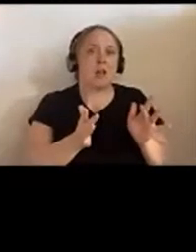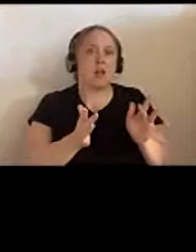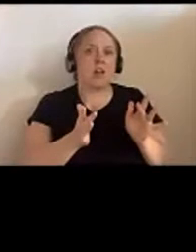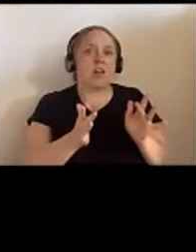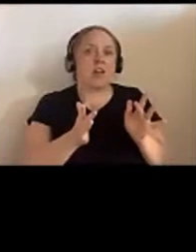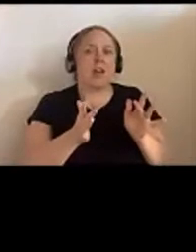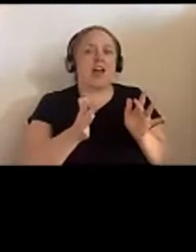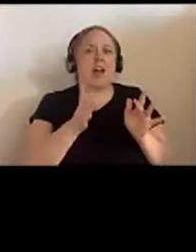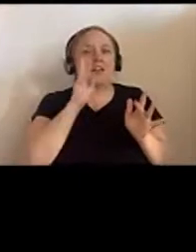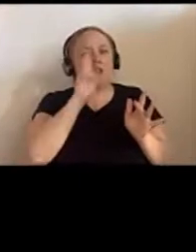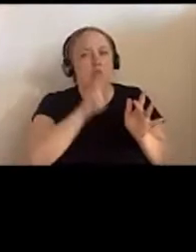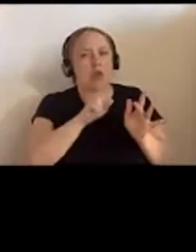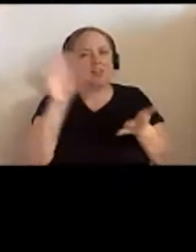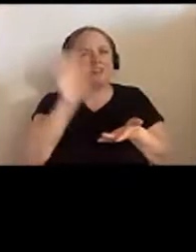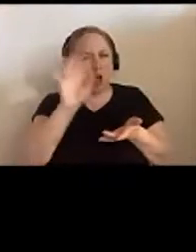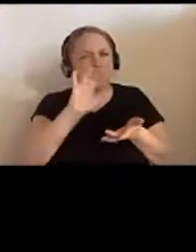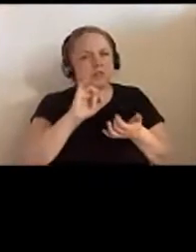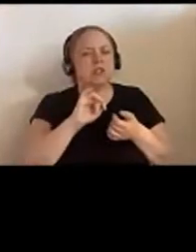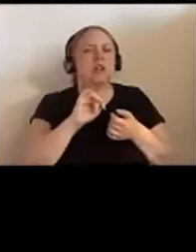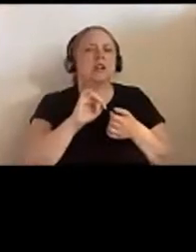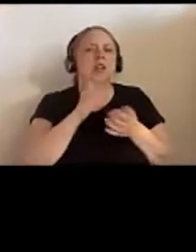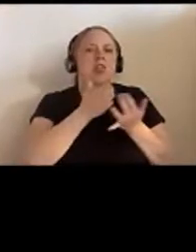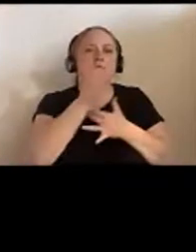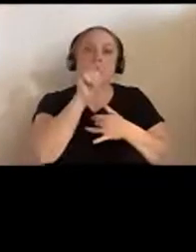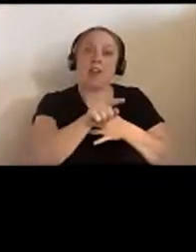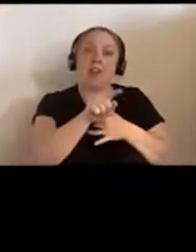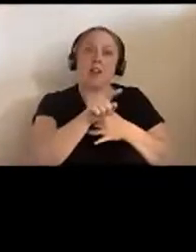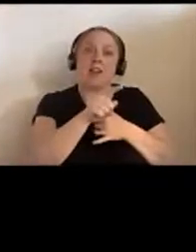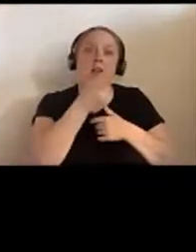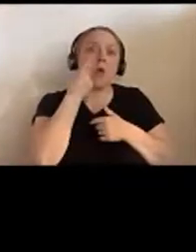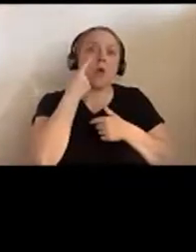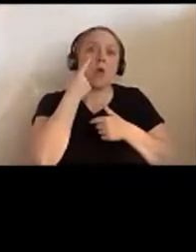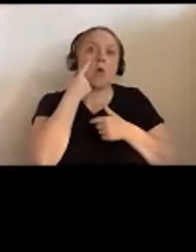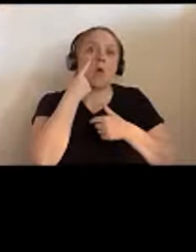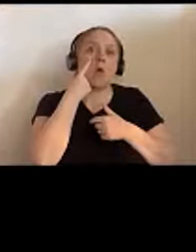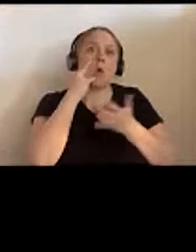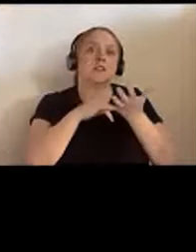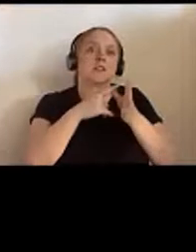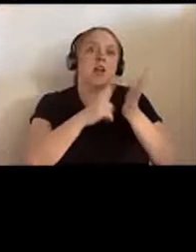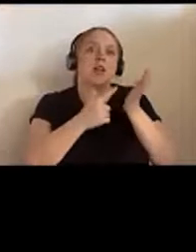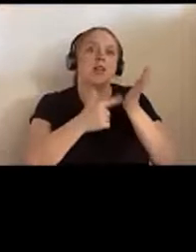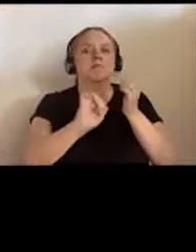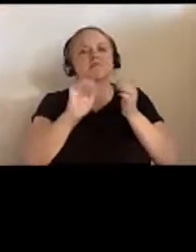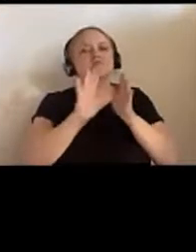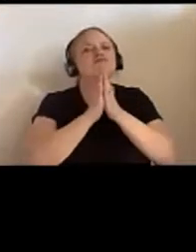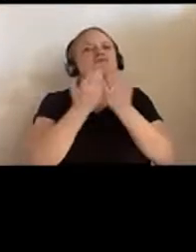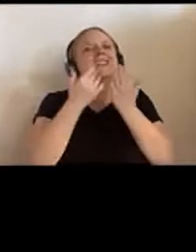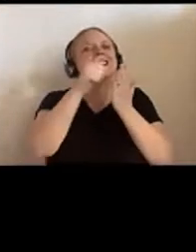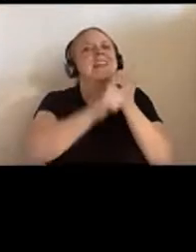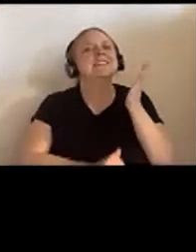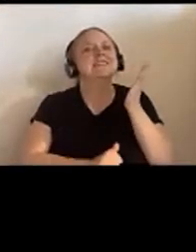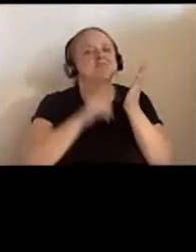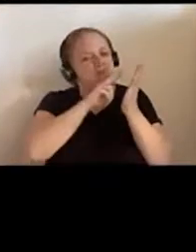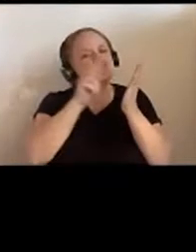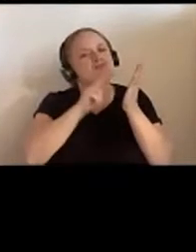salt. And through that, you can also check out the salt reading list that provides